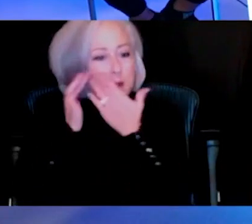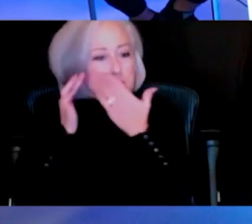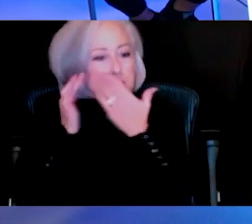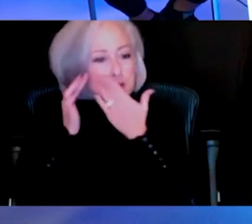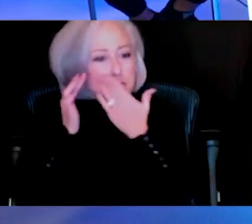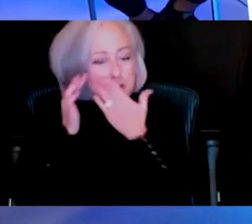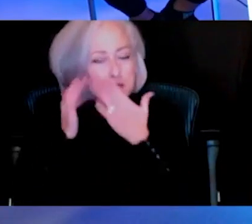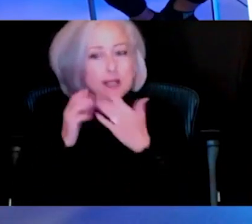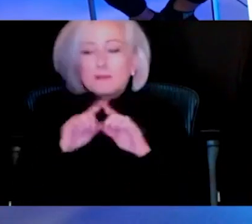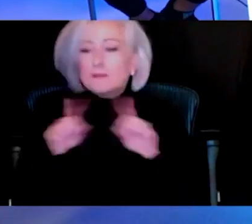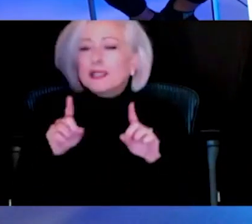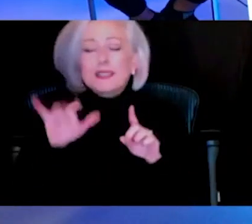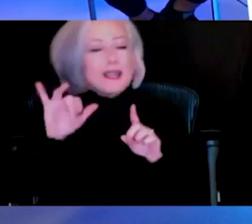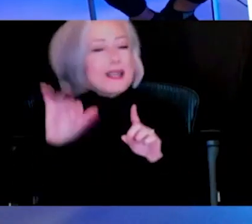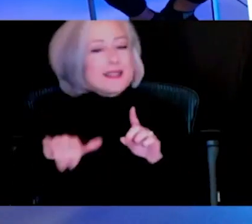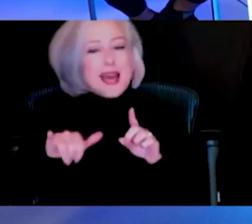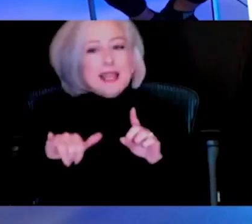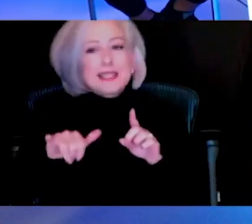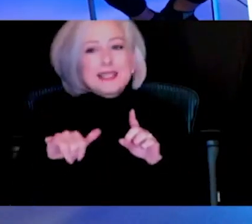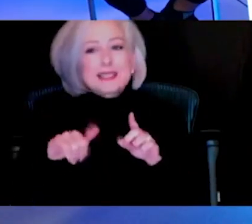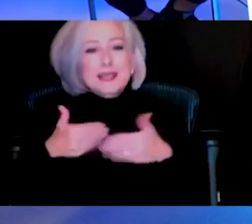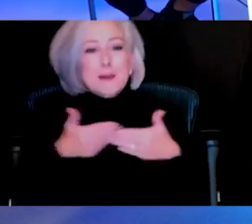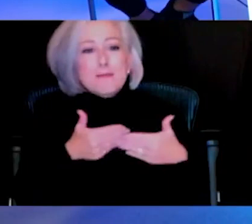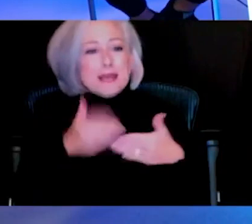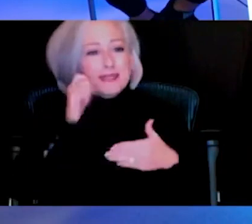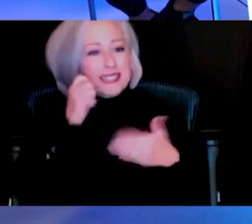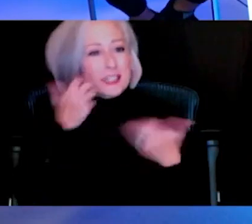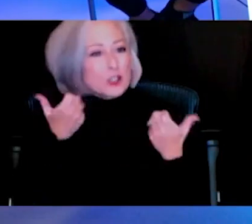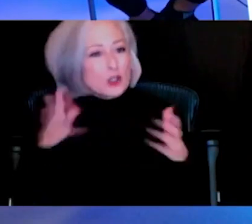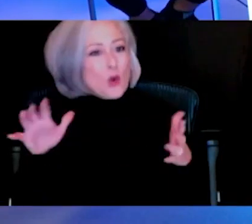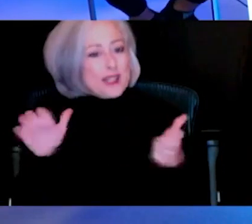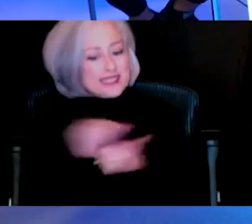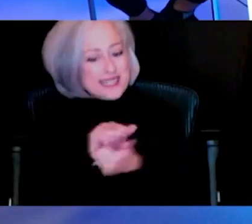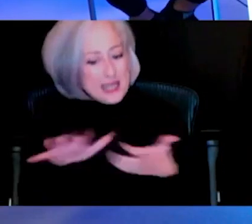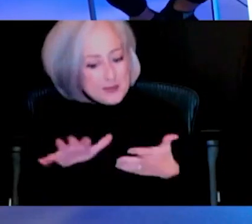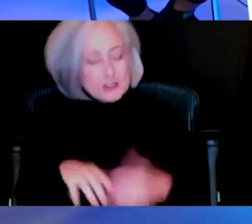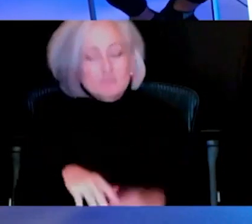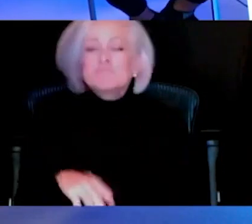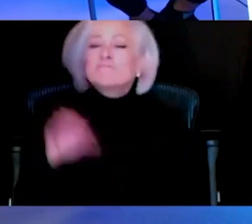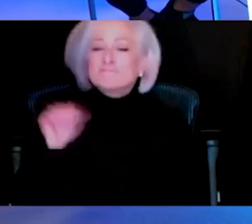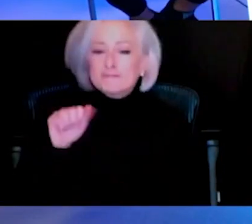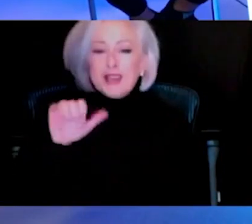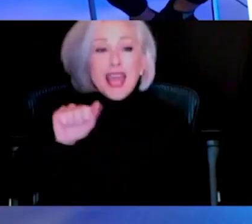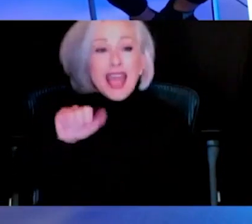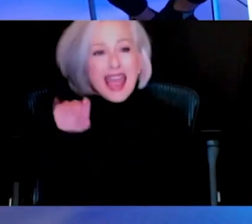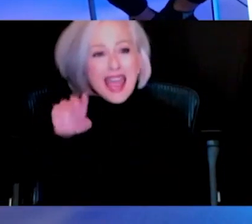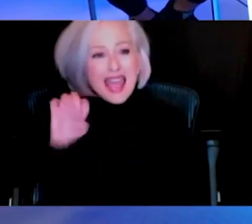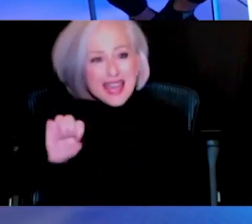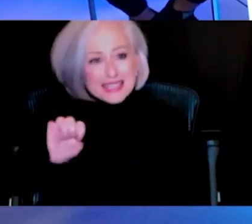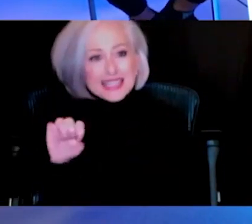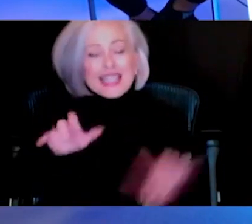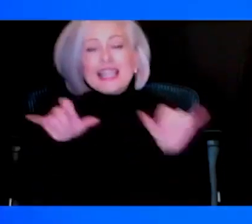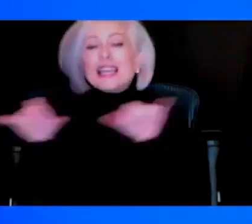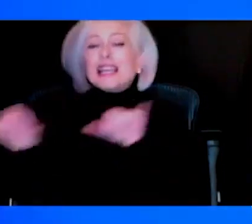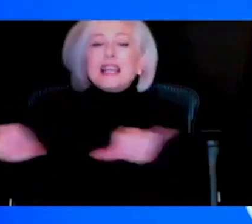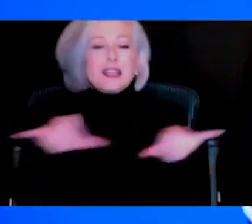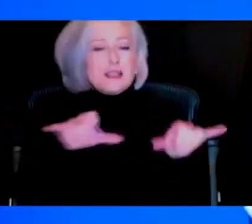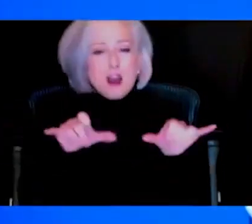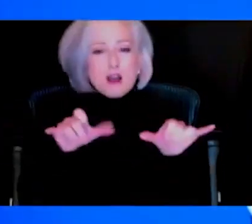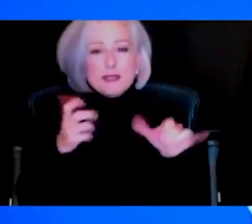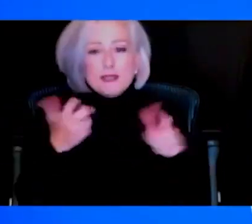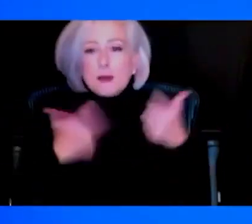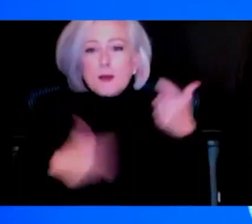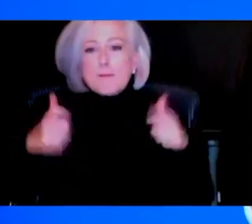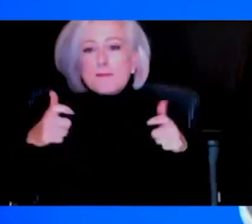that's fresh baby skin, and we don't want to damage it. Yeah, so acne, is super common. Our biggest concern as dermatologists is really